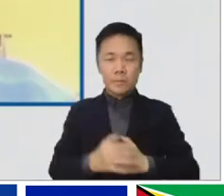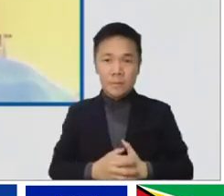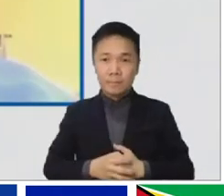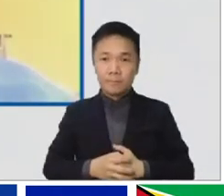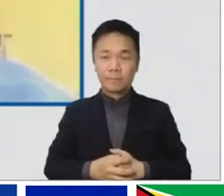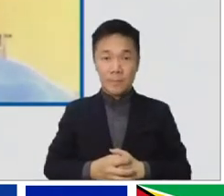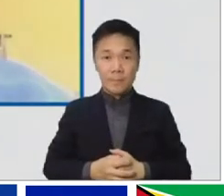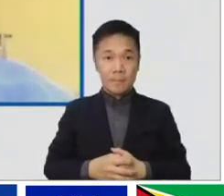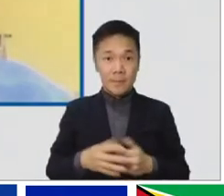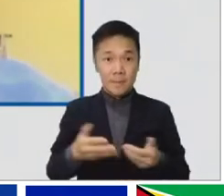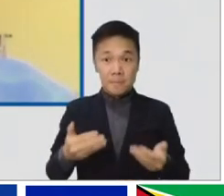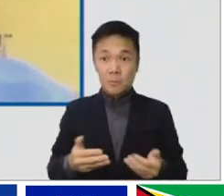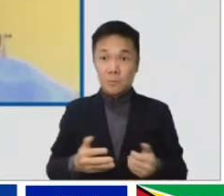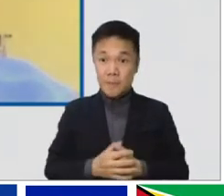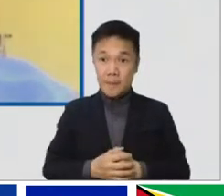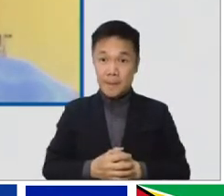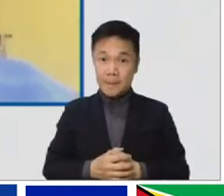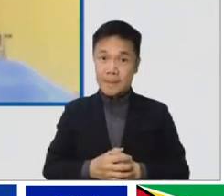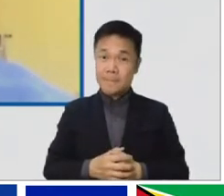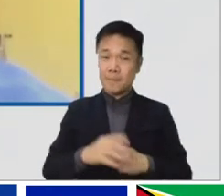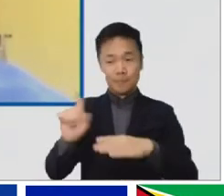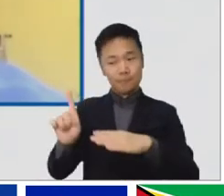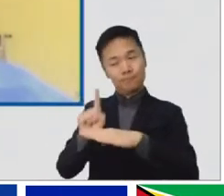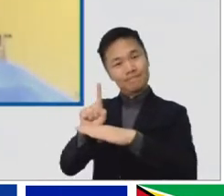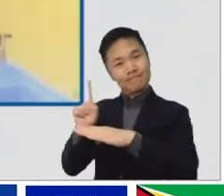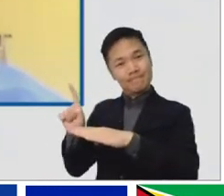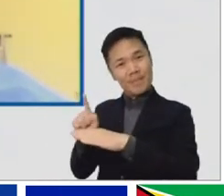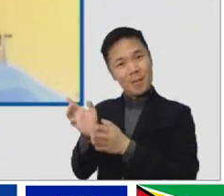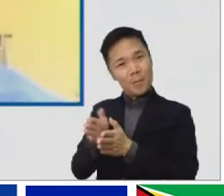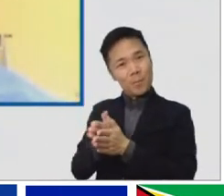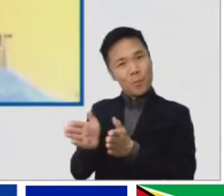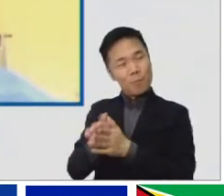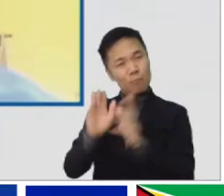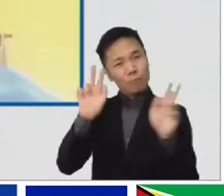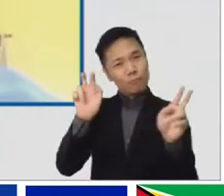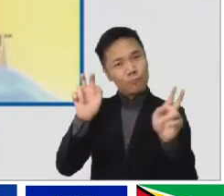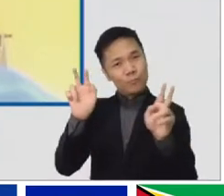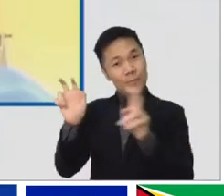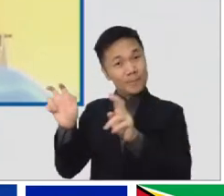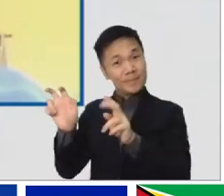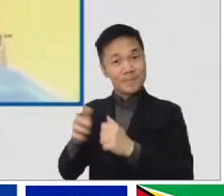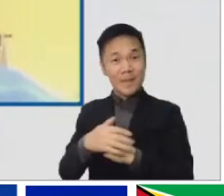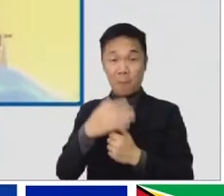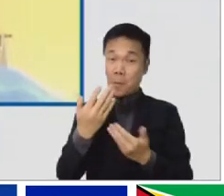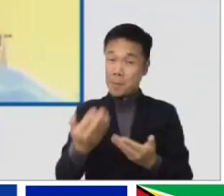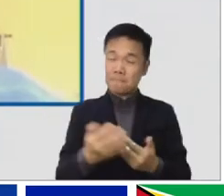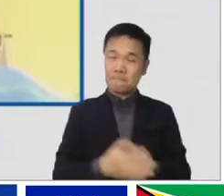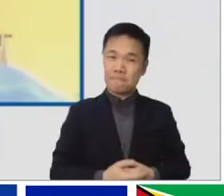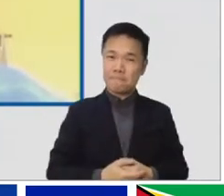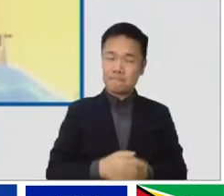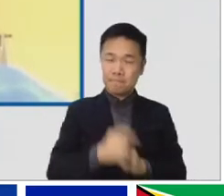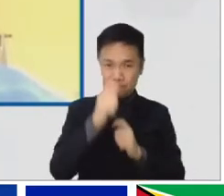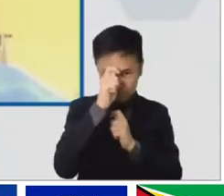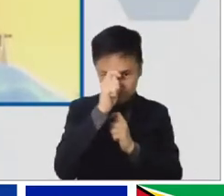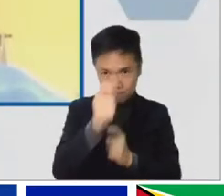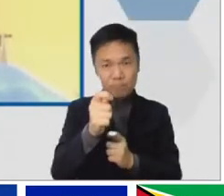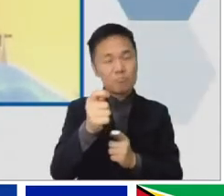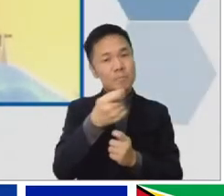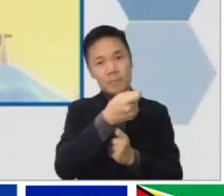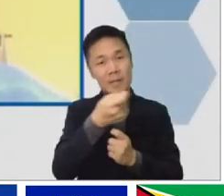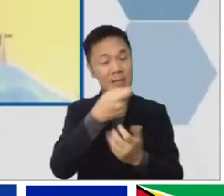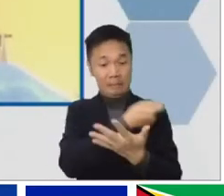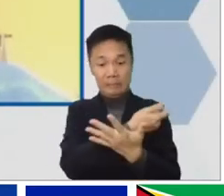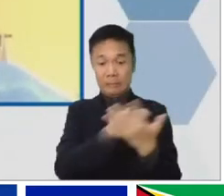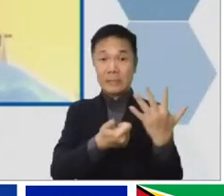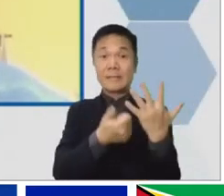of presentations, and we are very privileged to have the presence of six highly qualified